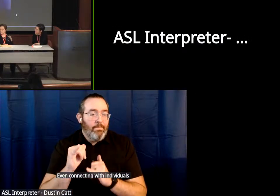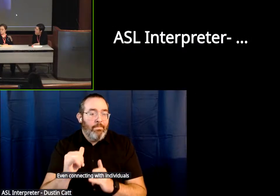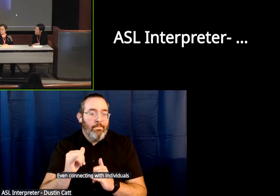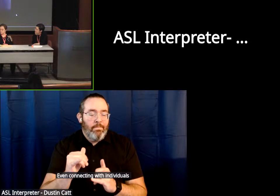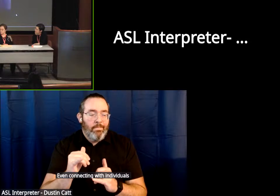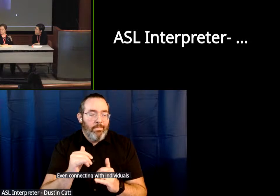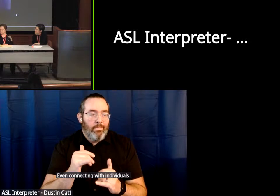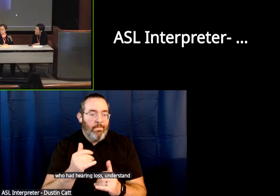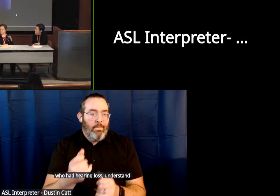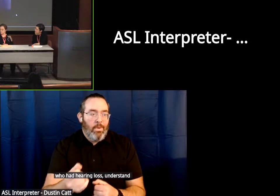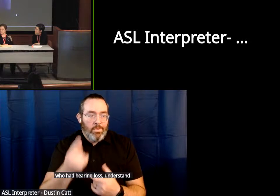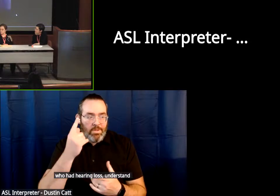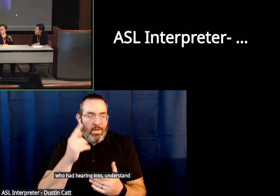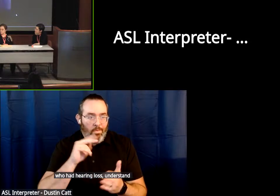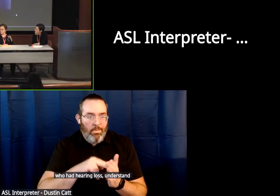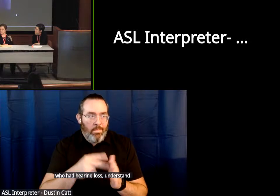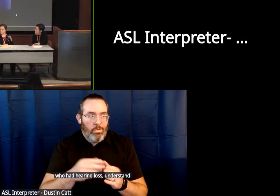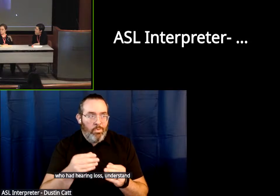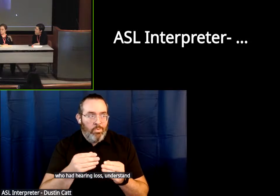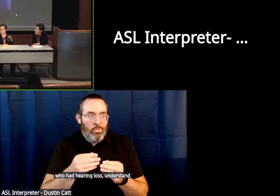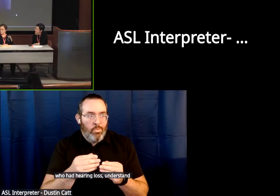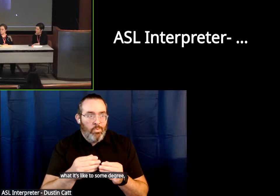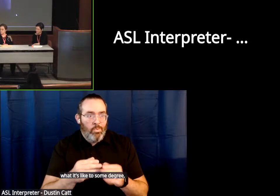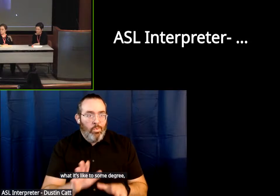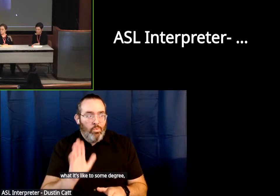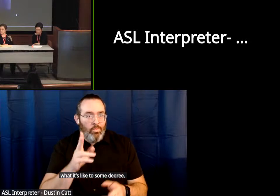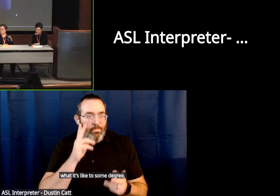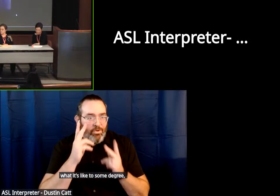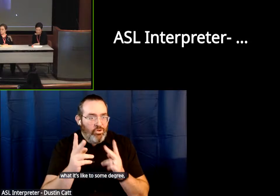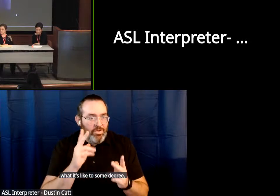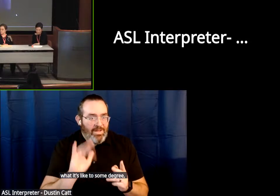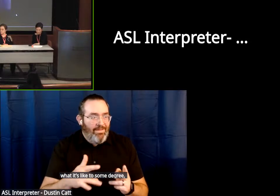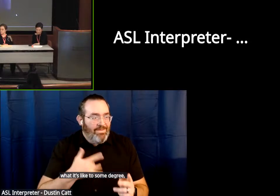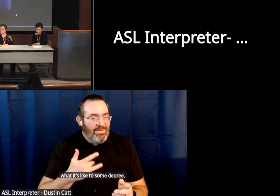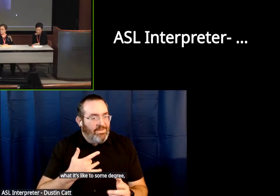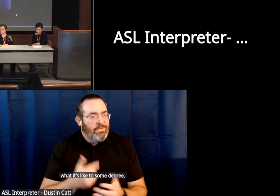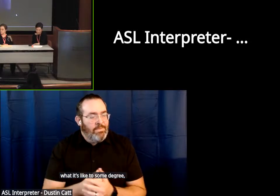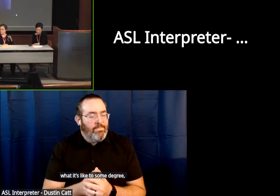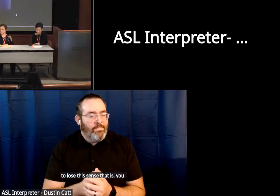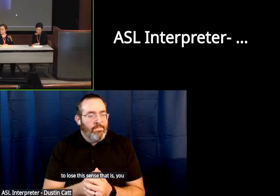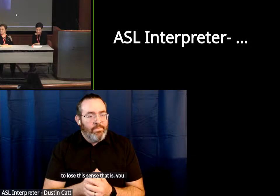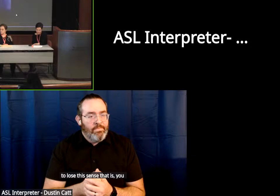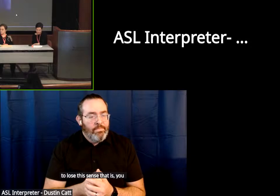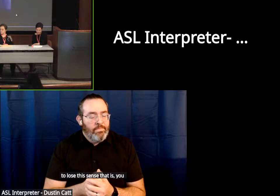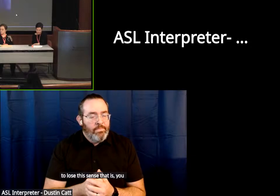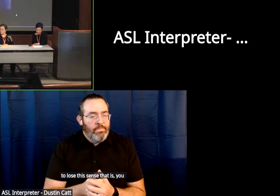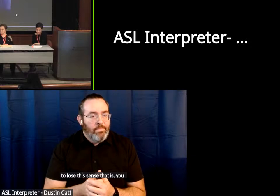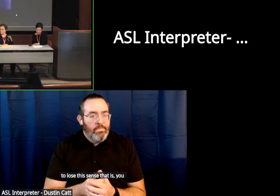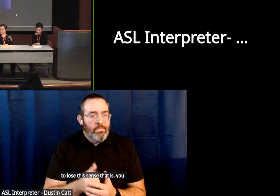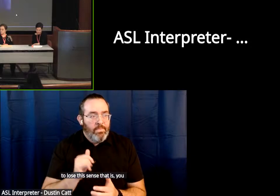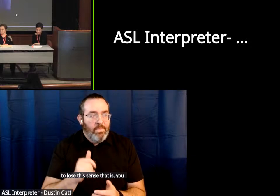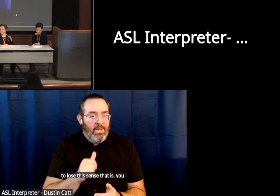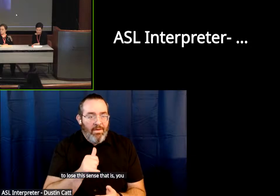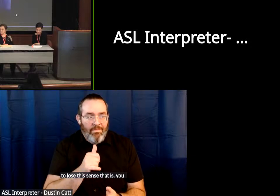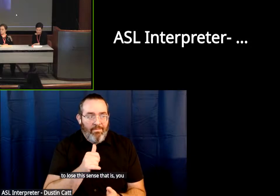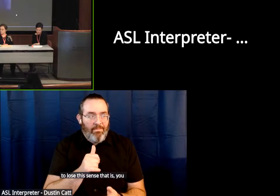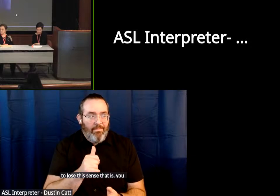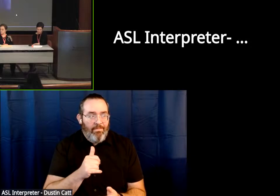this sense that is, a lot of times feels irreplaceable.